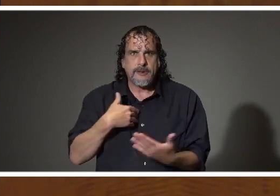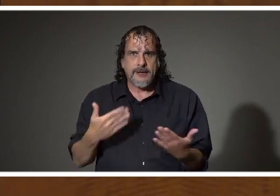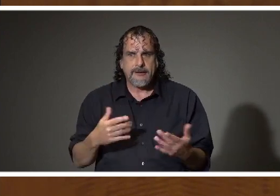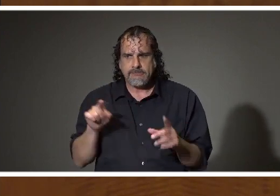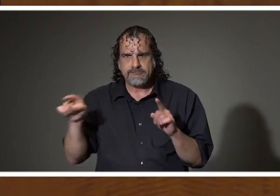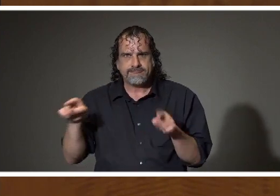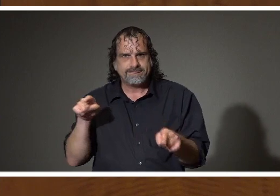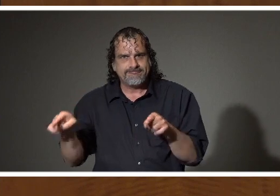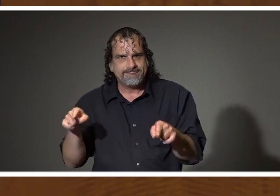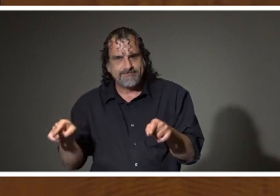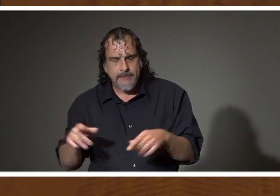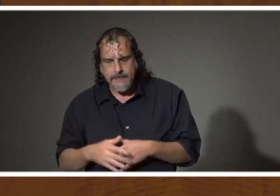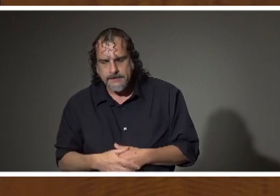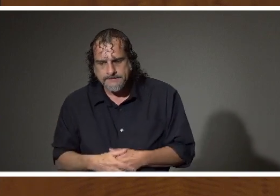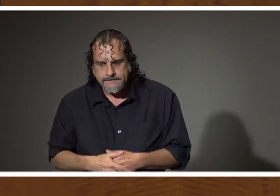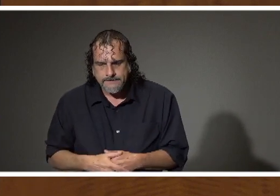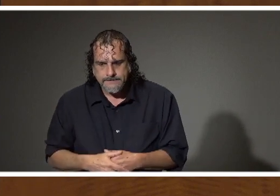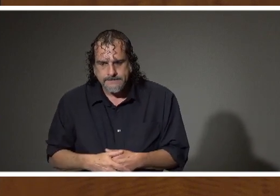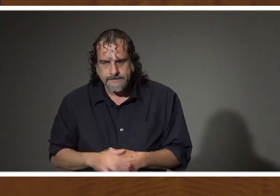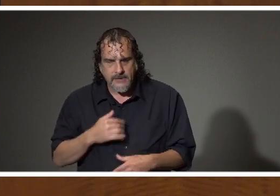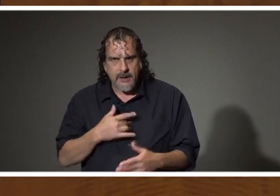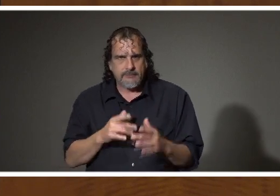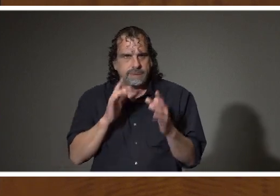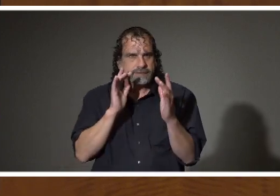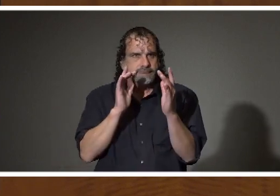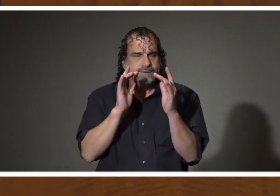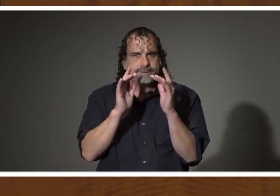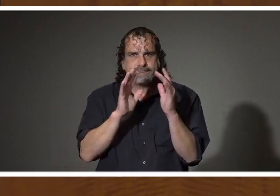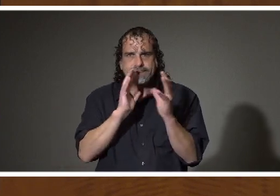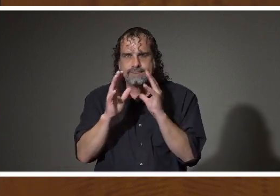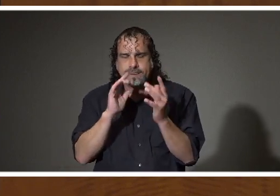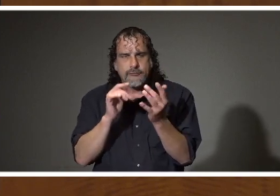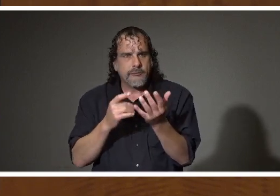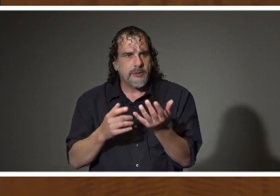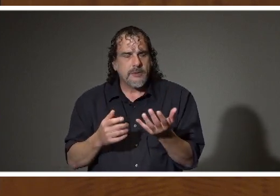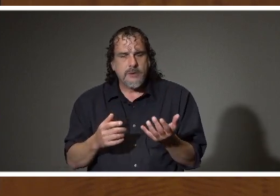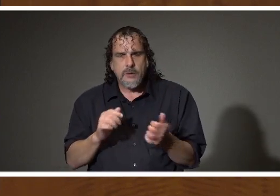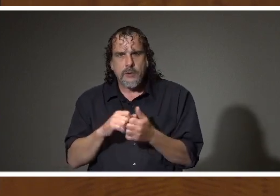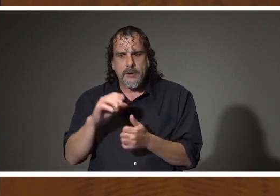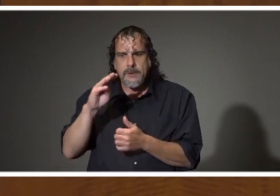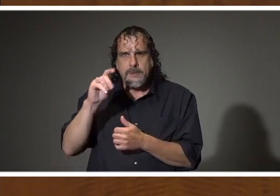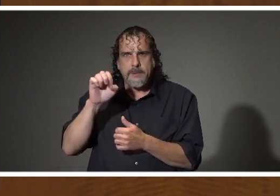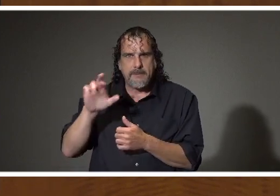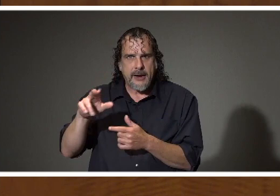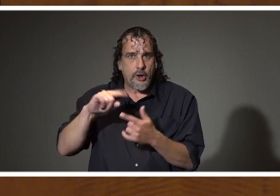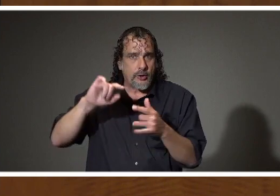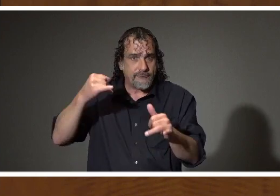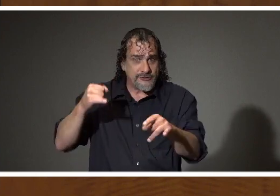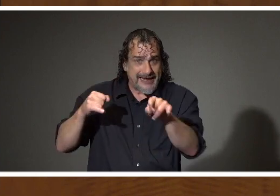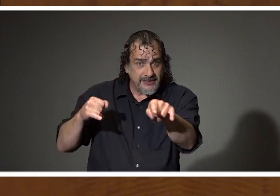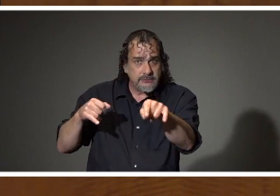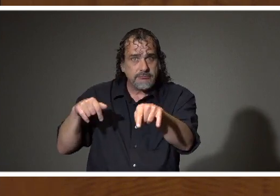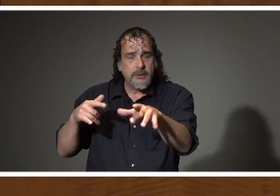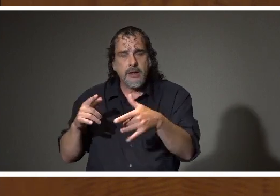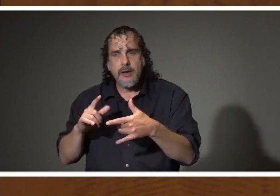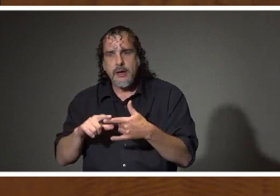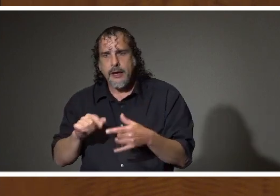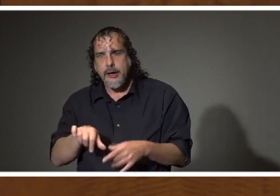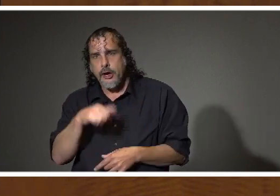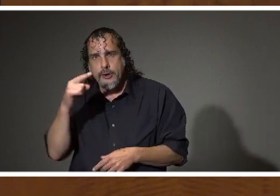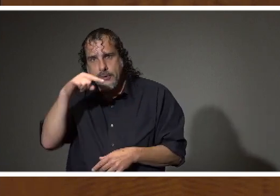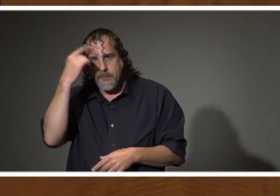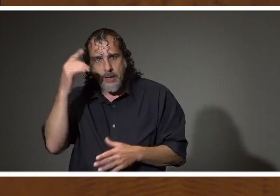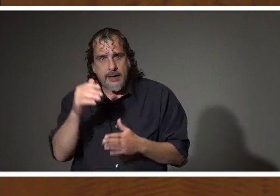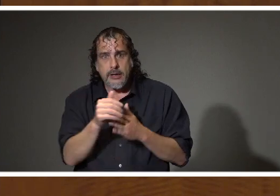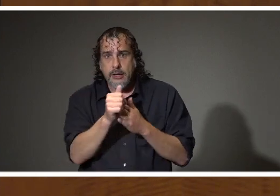area. I've been in conversations over time with the mayor of Jackson and other African American